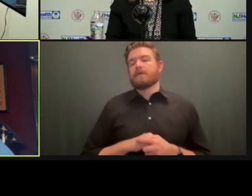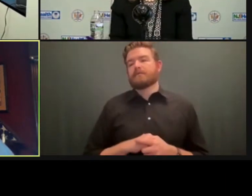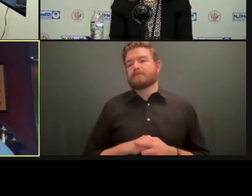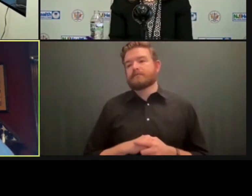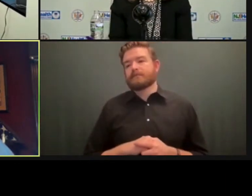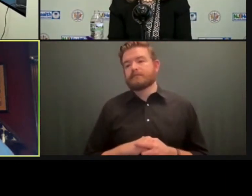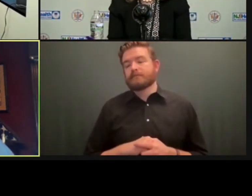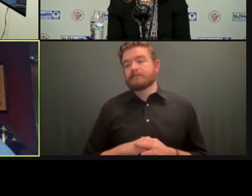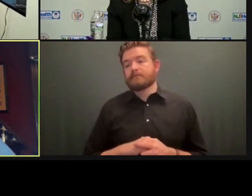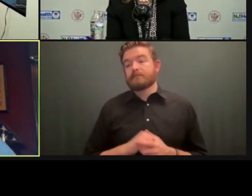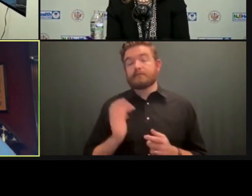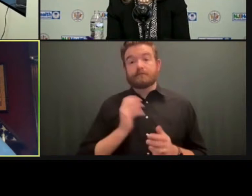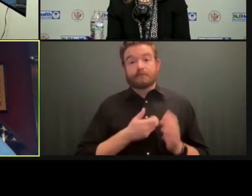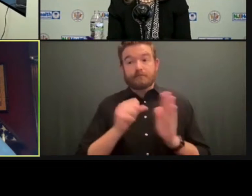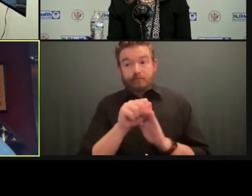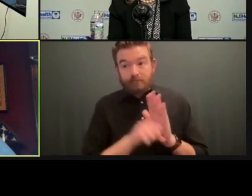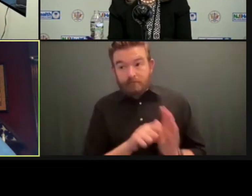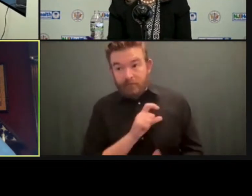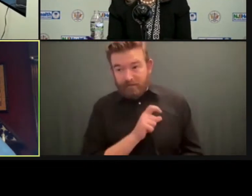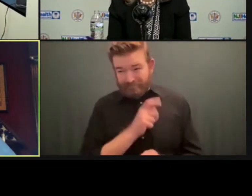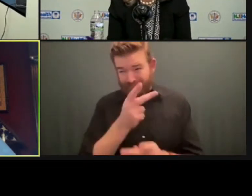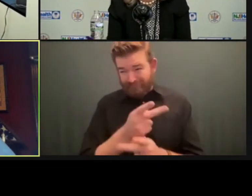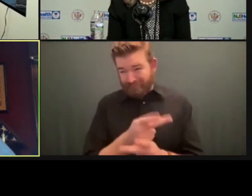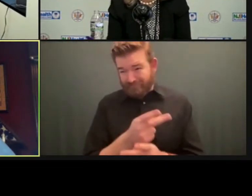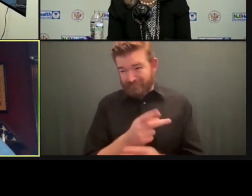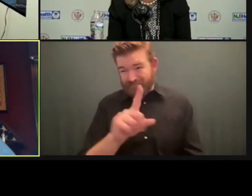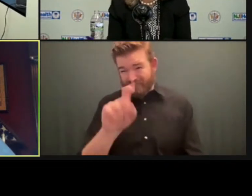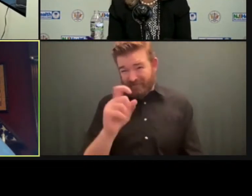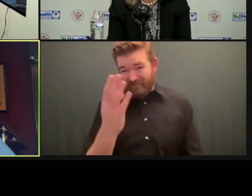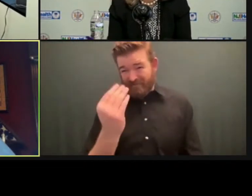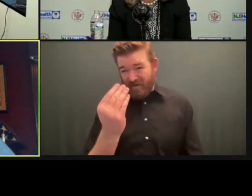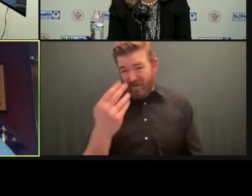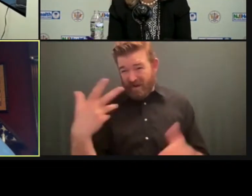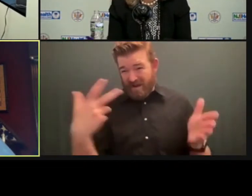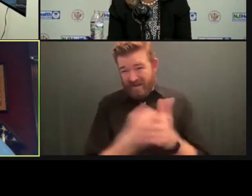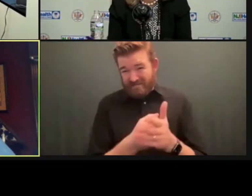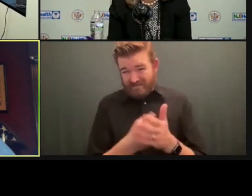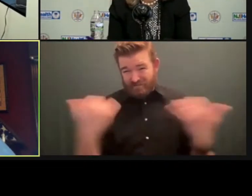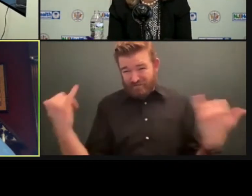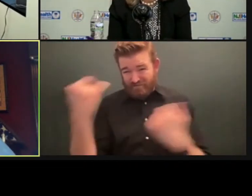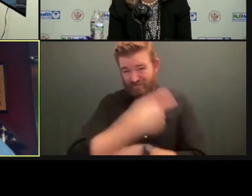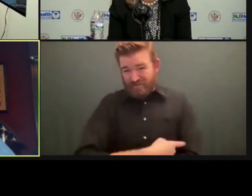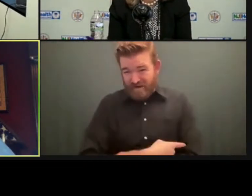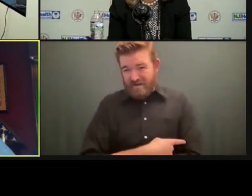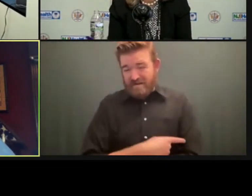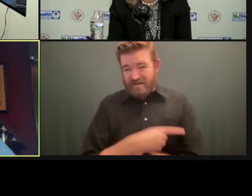185 motor speeds. President Fiordaliso let me know that Atlantic